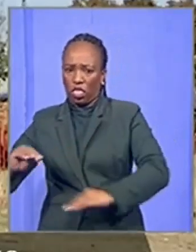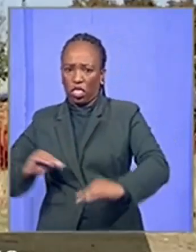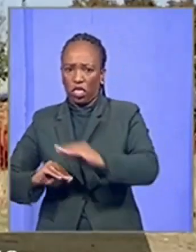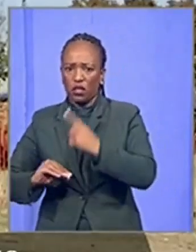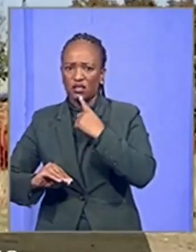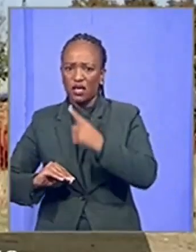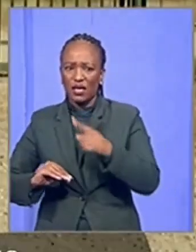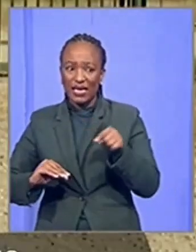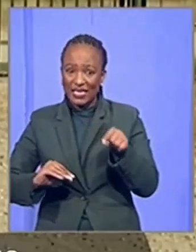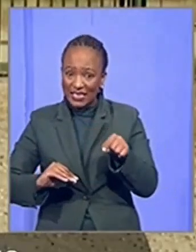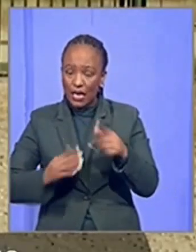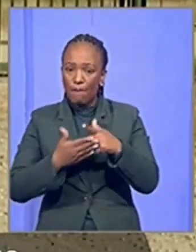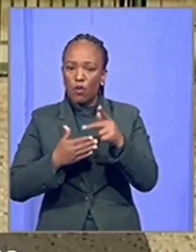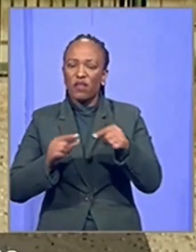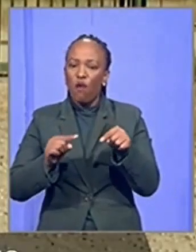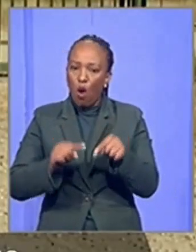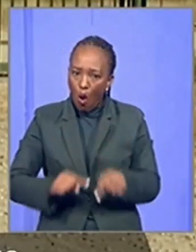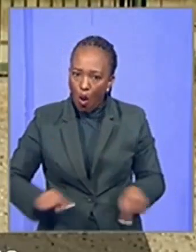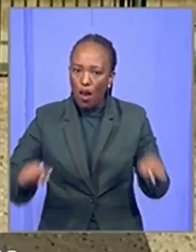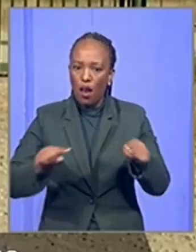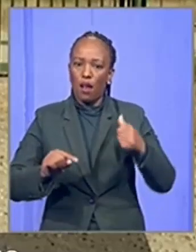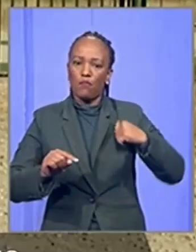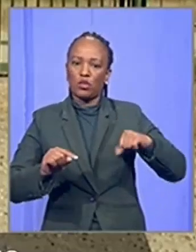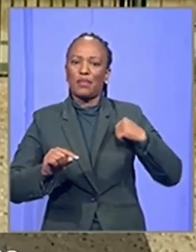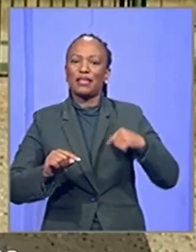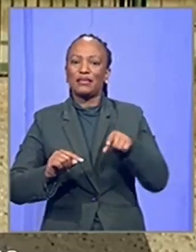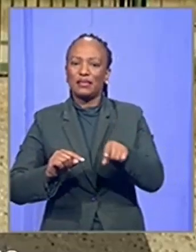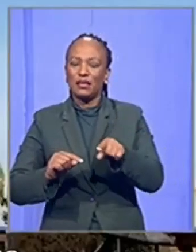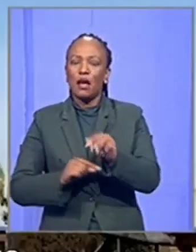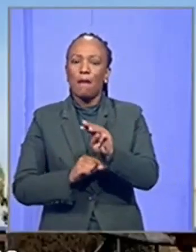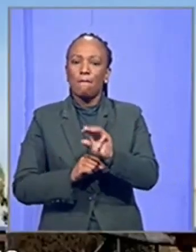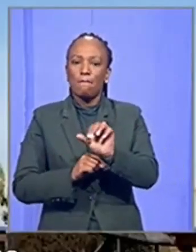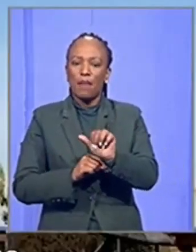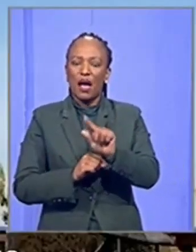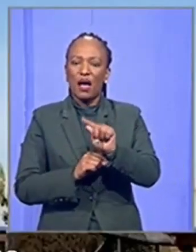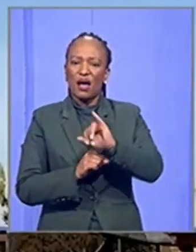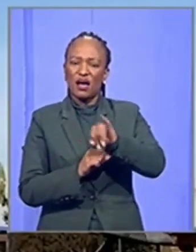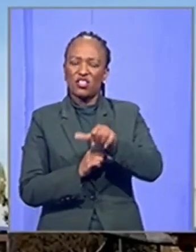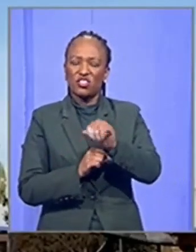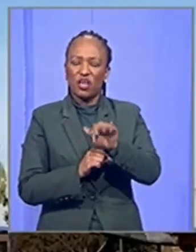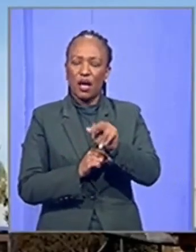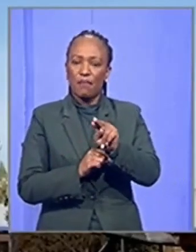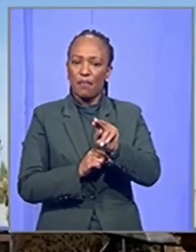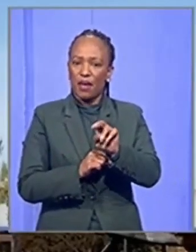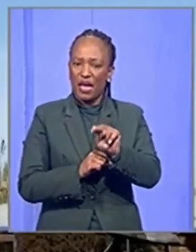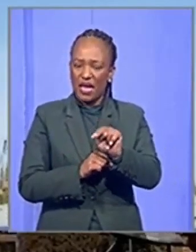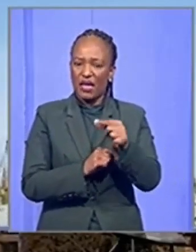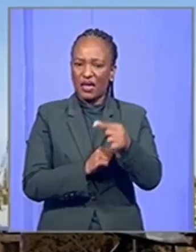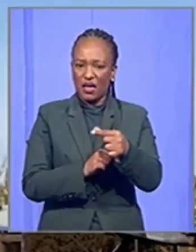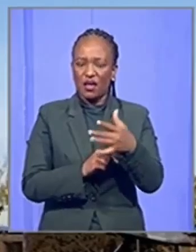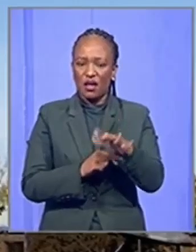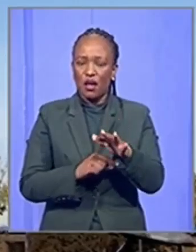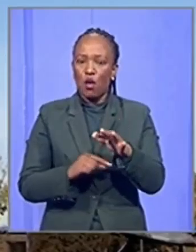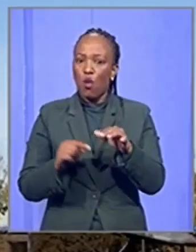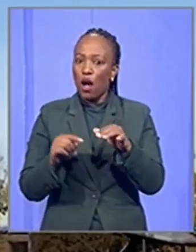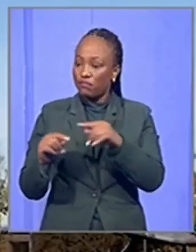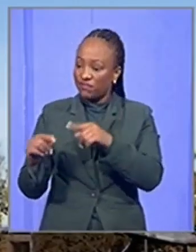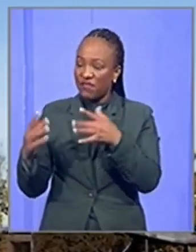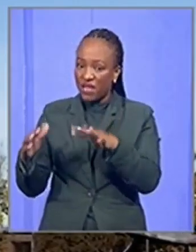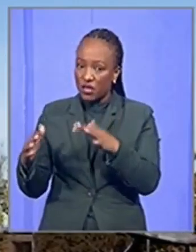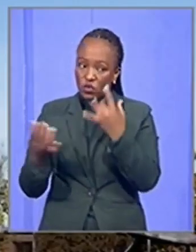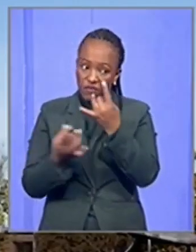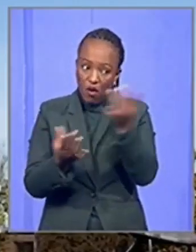matjhabeng kaofela. Le councilor le tlile setjhabeng sa informa setjhaba hona le project e tjena e ka hara setjhaba